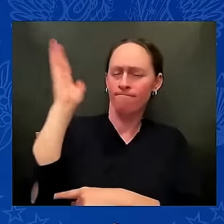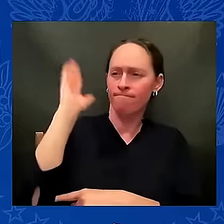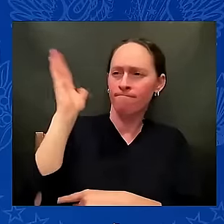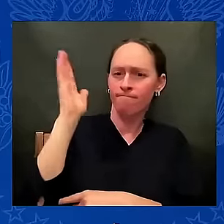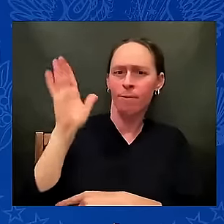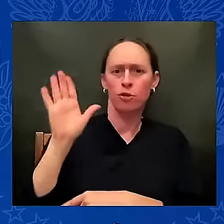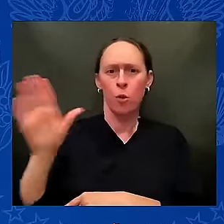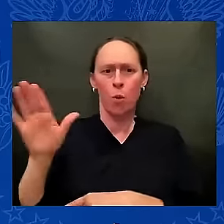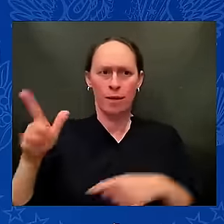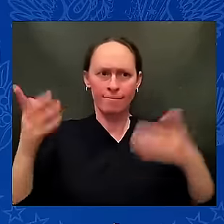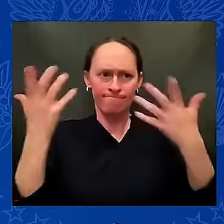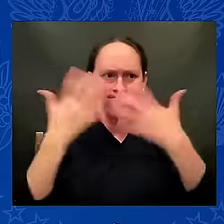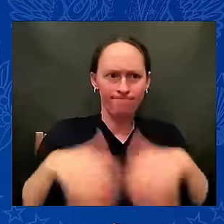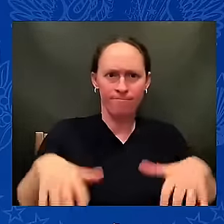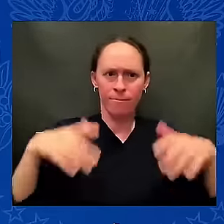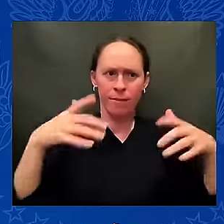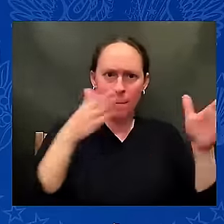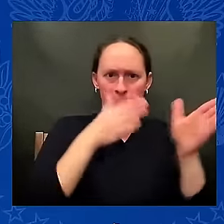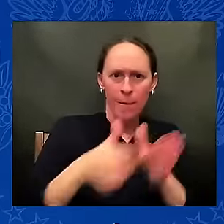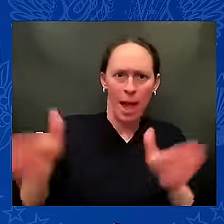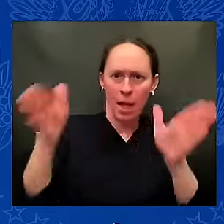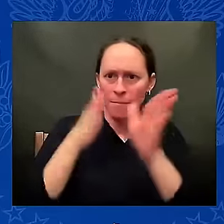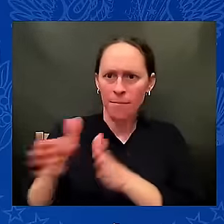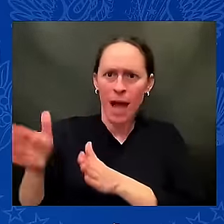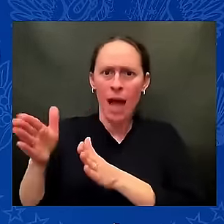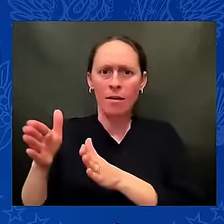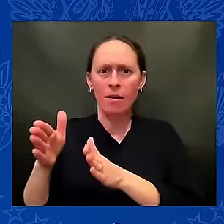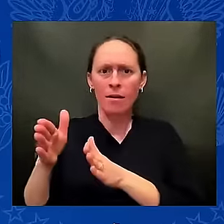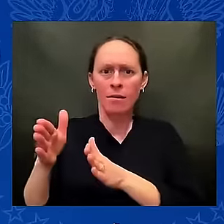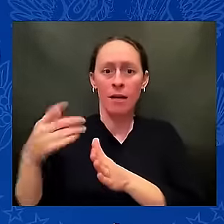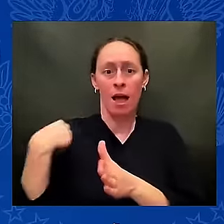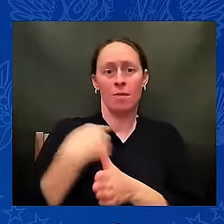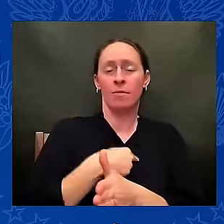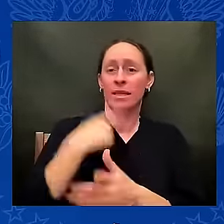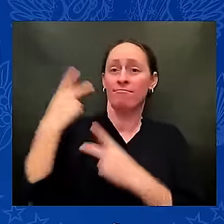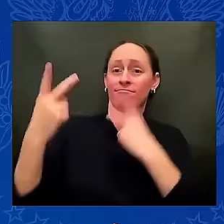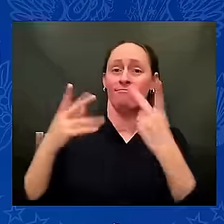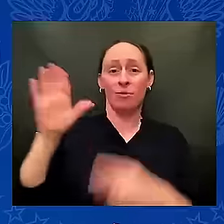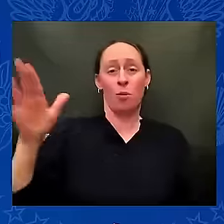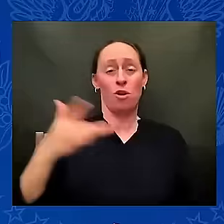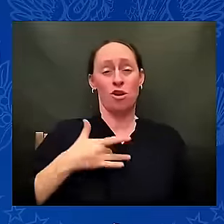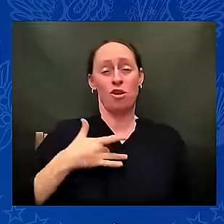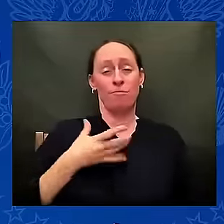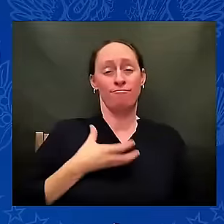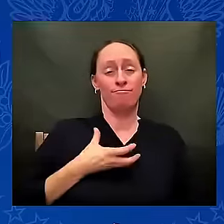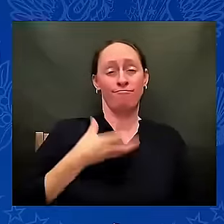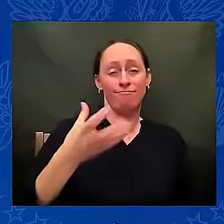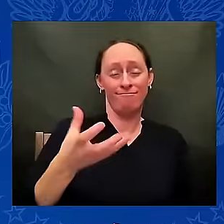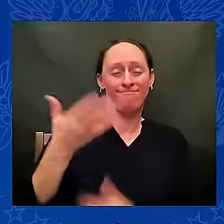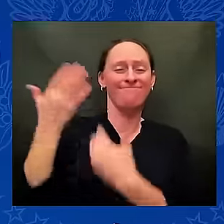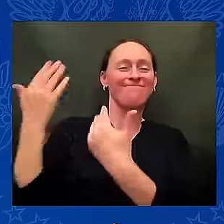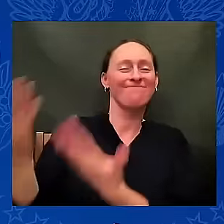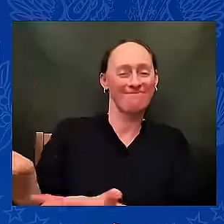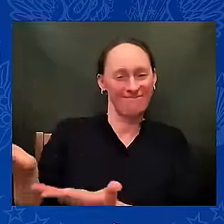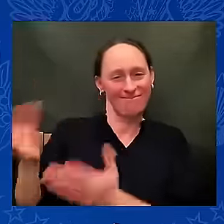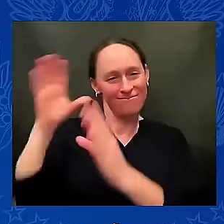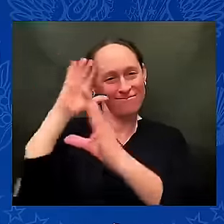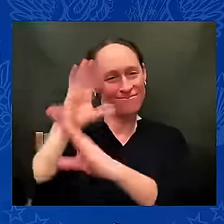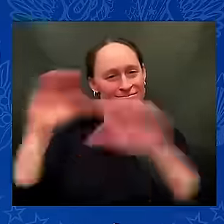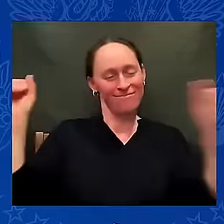of President Biden. On behalf of the Gila River Indian community, I introduce to you President Joe